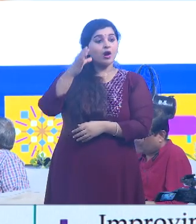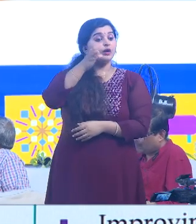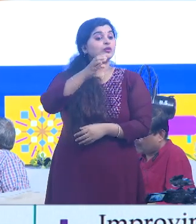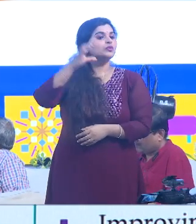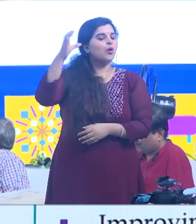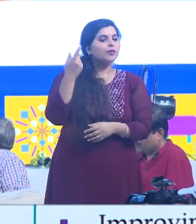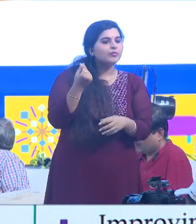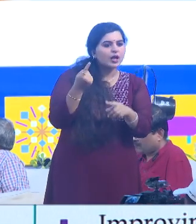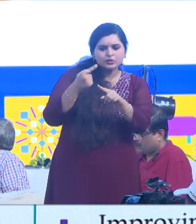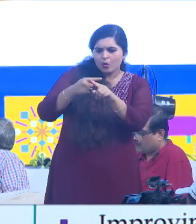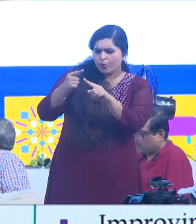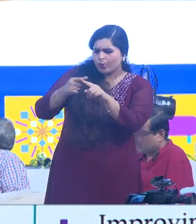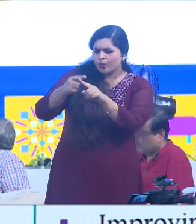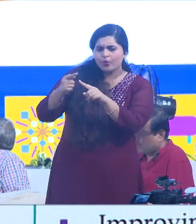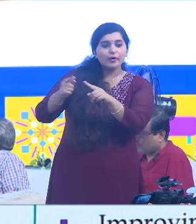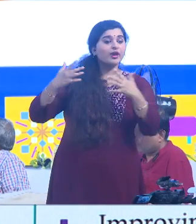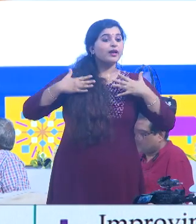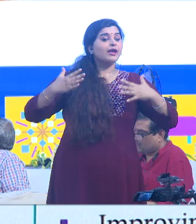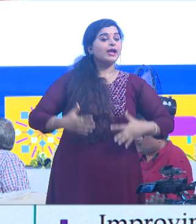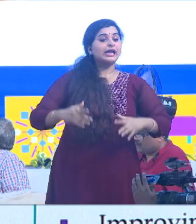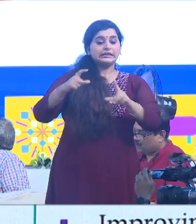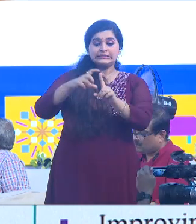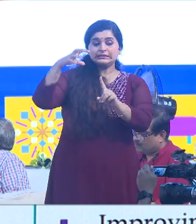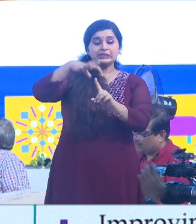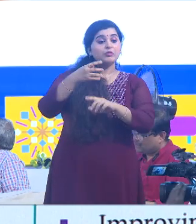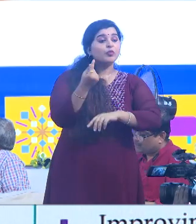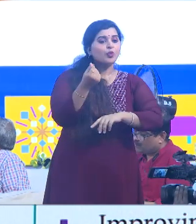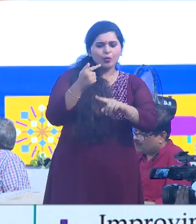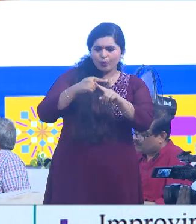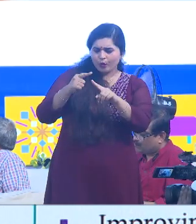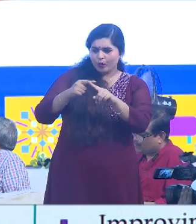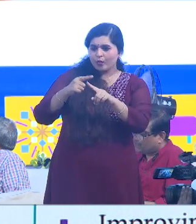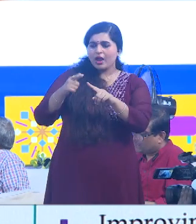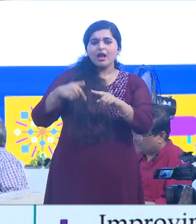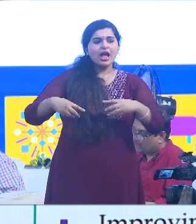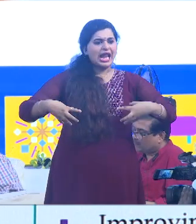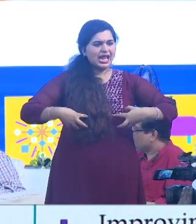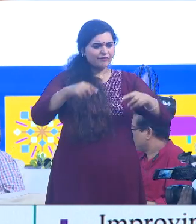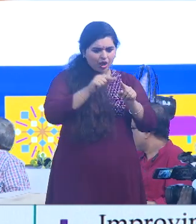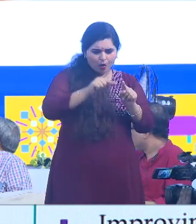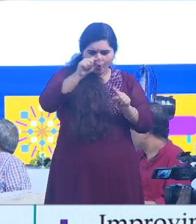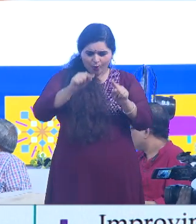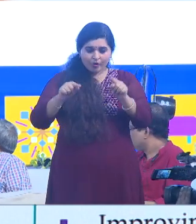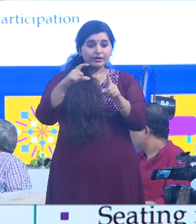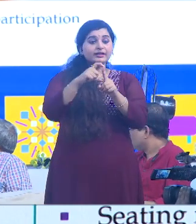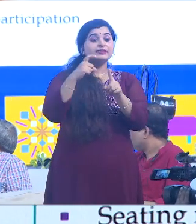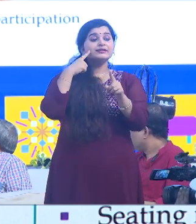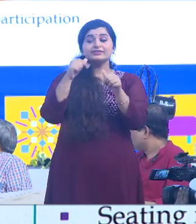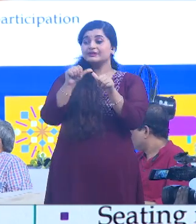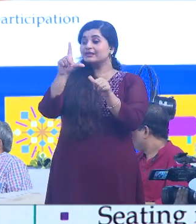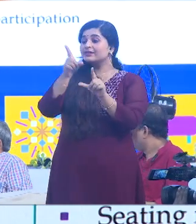Standard policies, cath labs and coronary care units in district hospitals, dialysis units in taluk hospitals. Next slide.